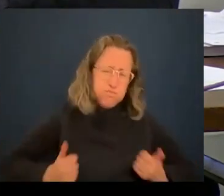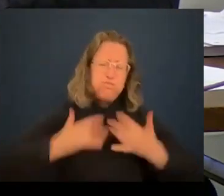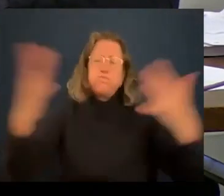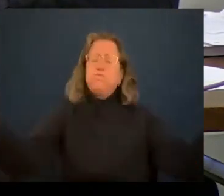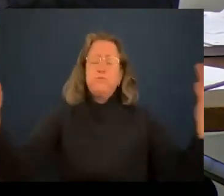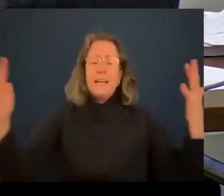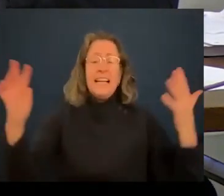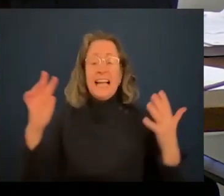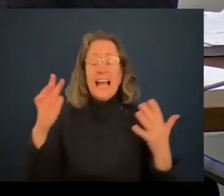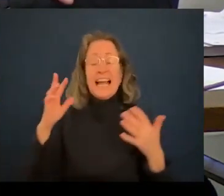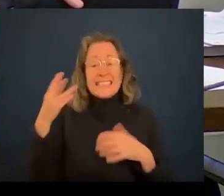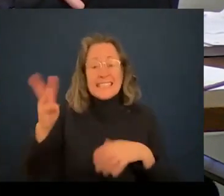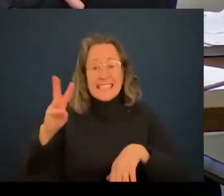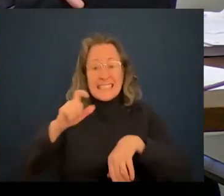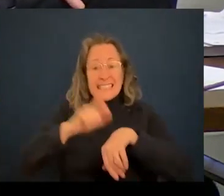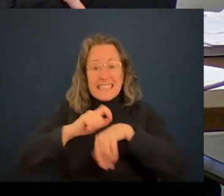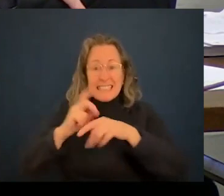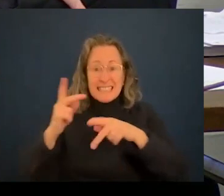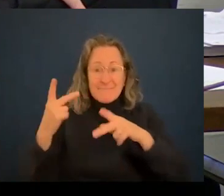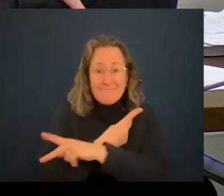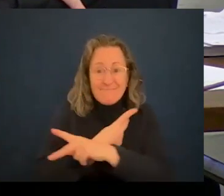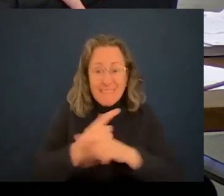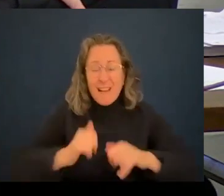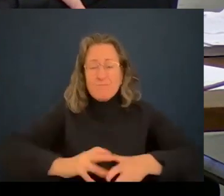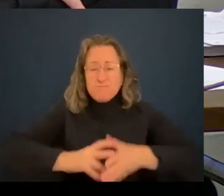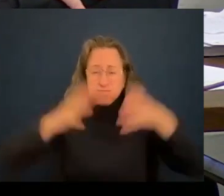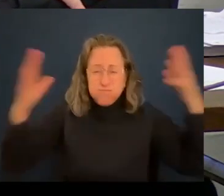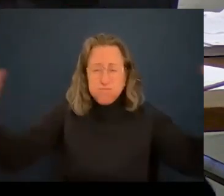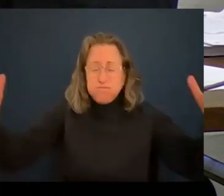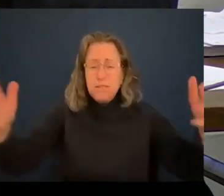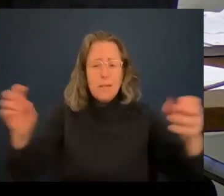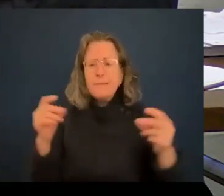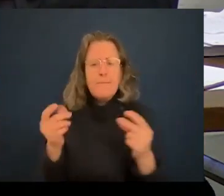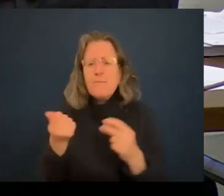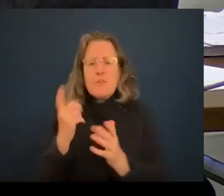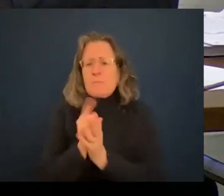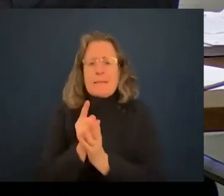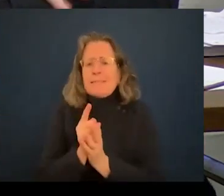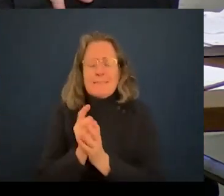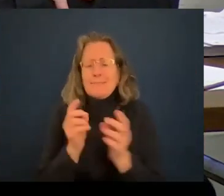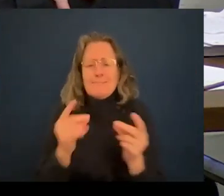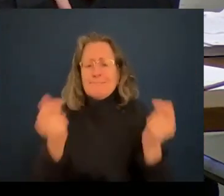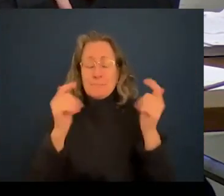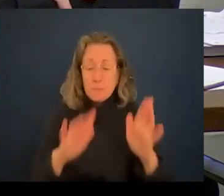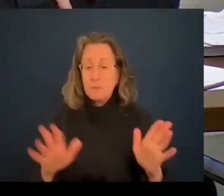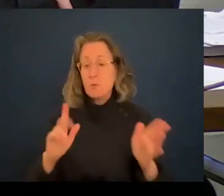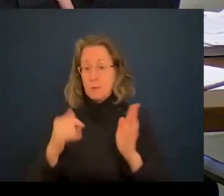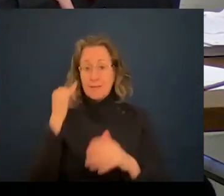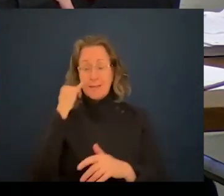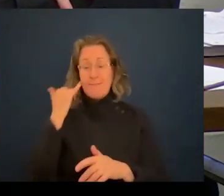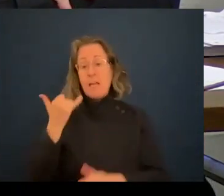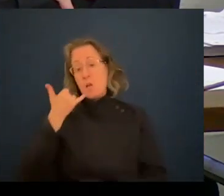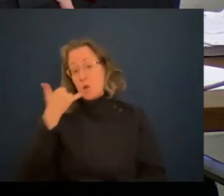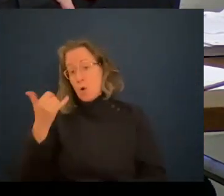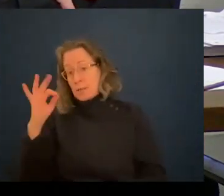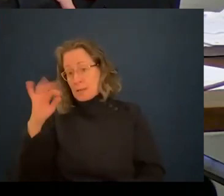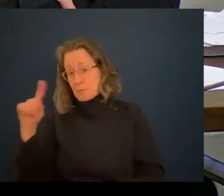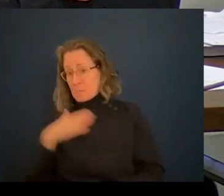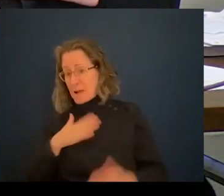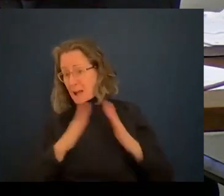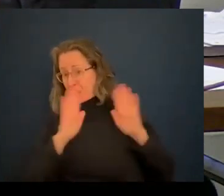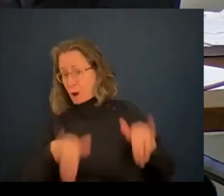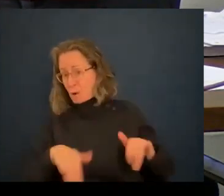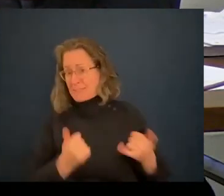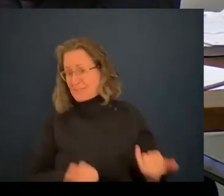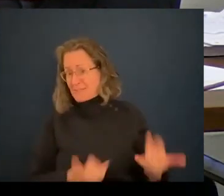growing growing and growing fast so you pick up the phone and call 9-1-1 tell them that your house is on fire